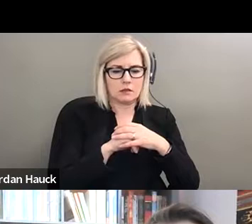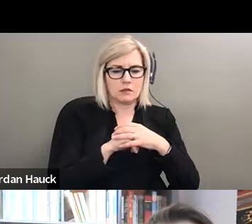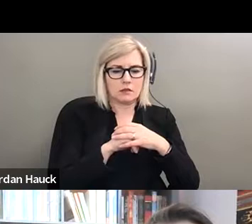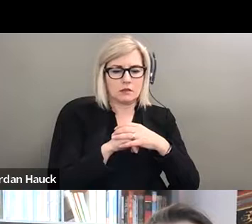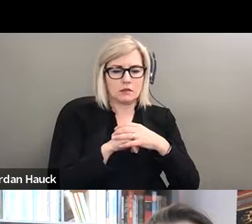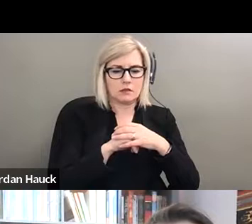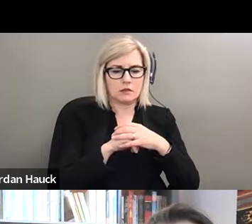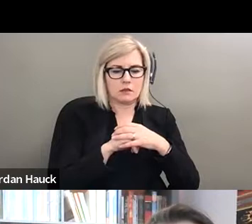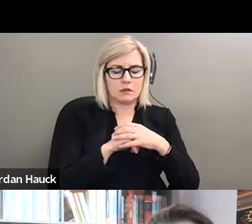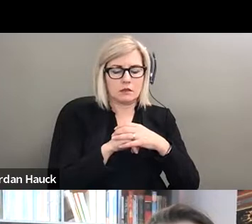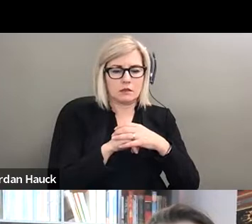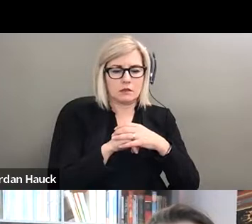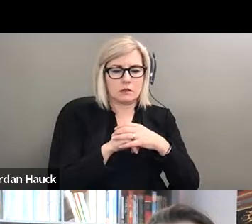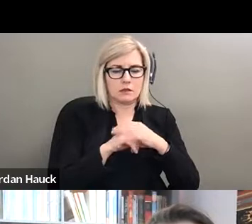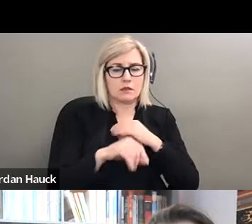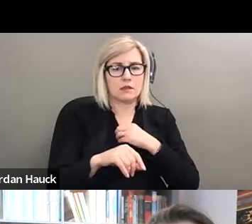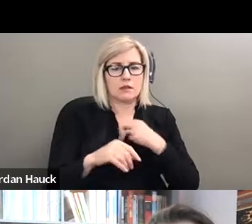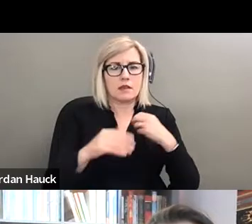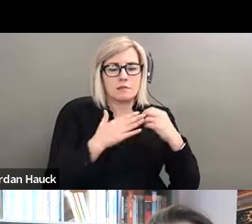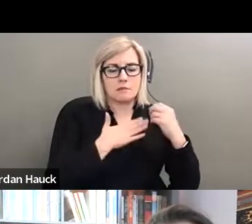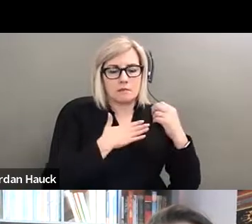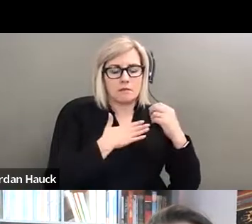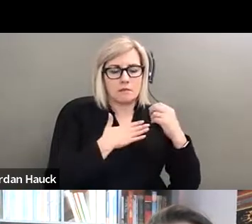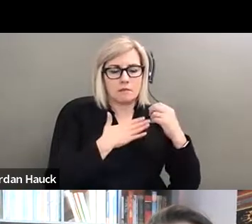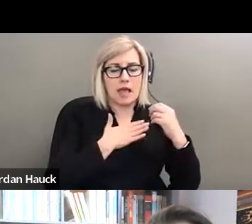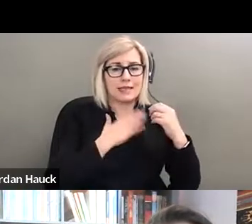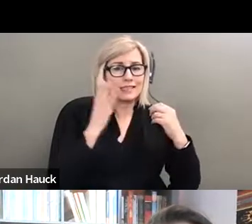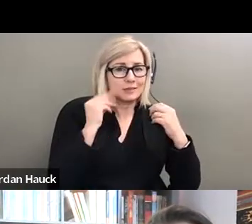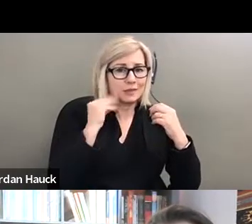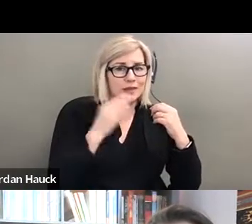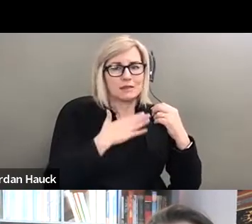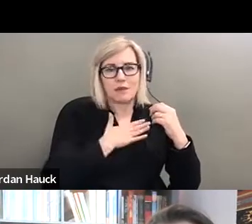in my experience and just with my knowledge,